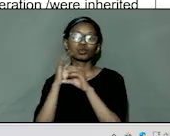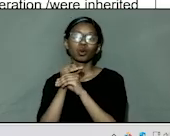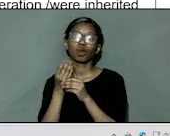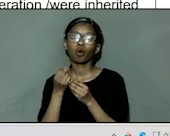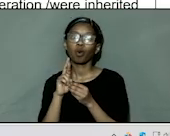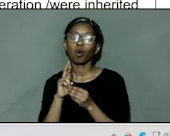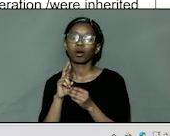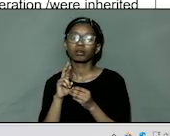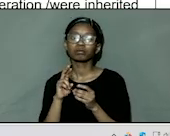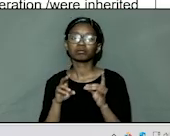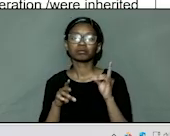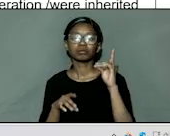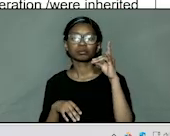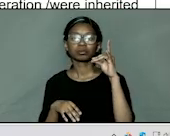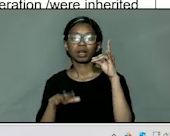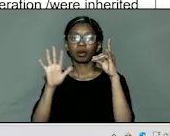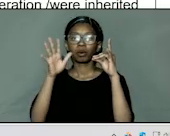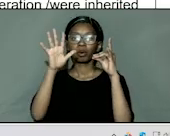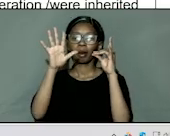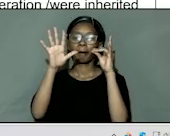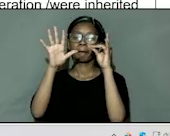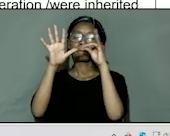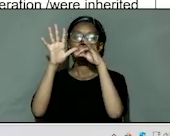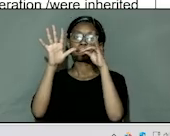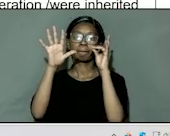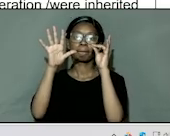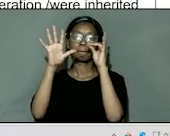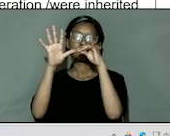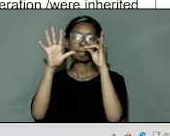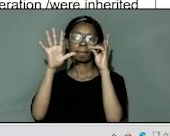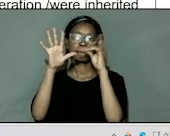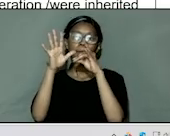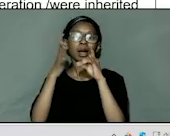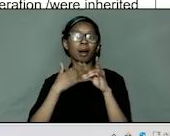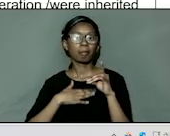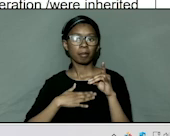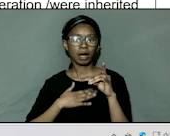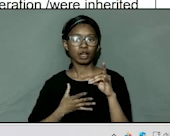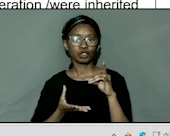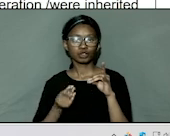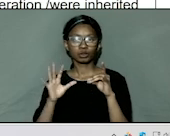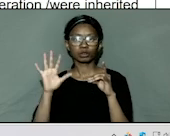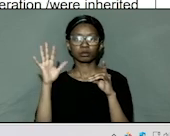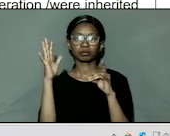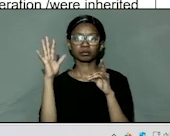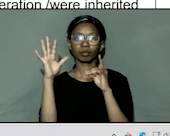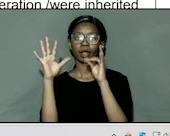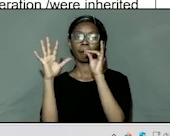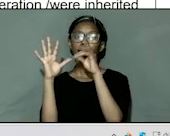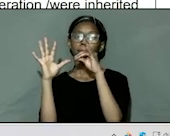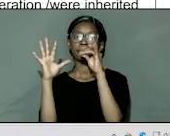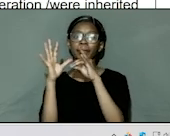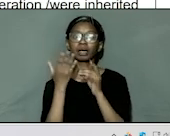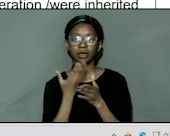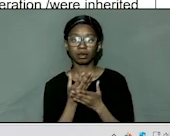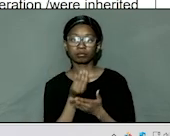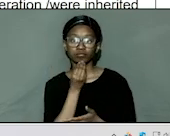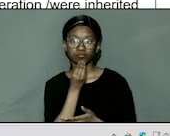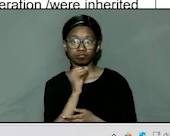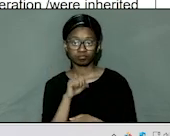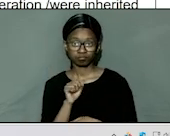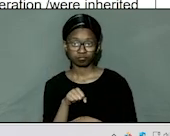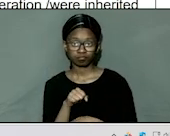the leaves at the top of the water of the trees in order for them to feed again. And then what